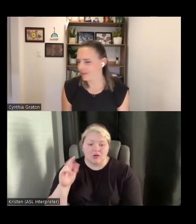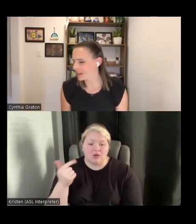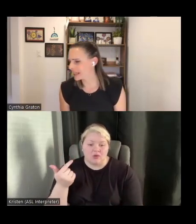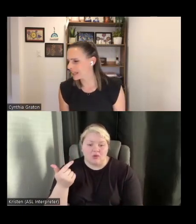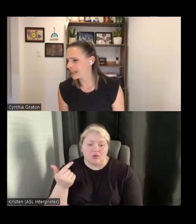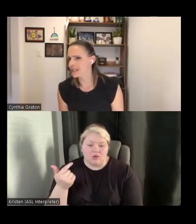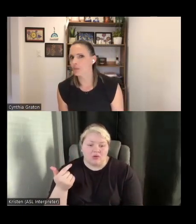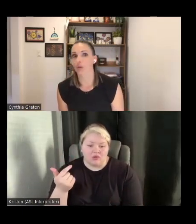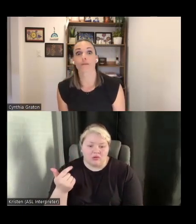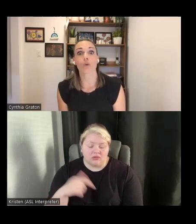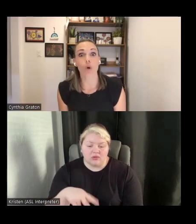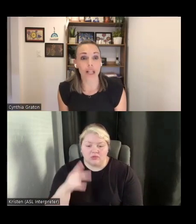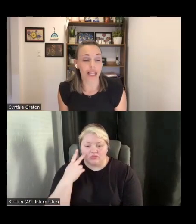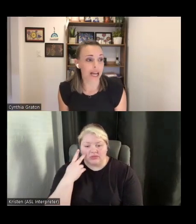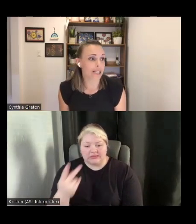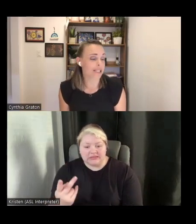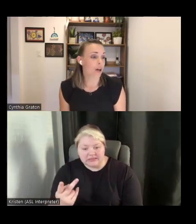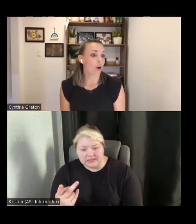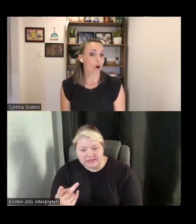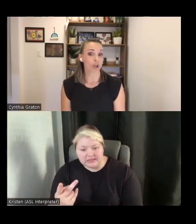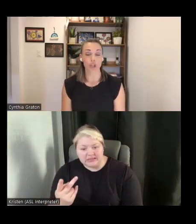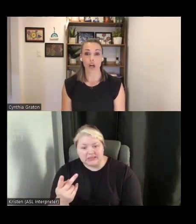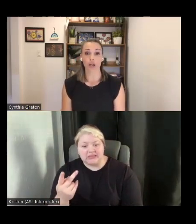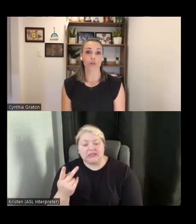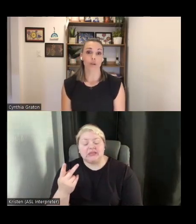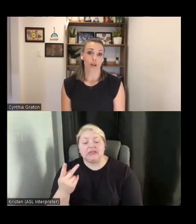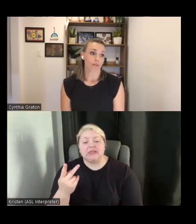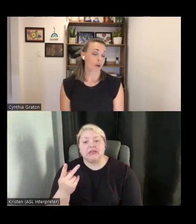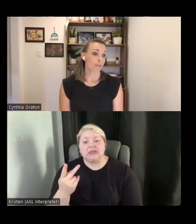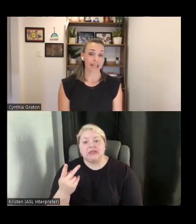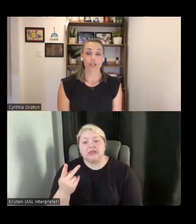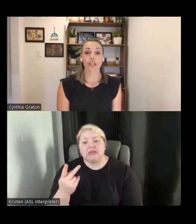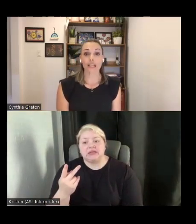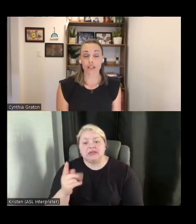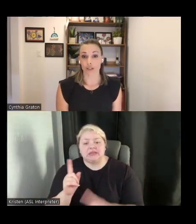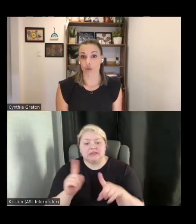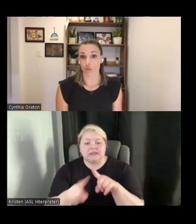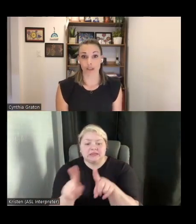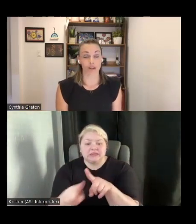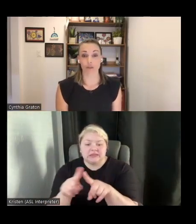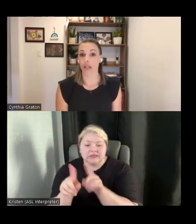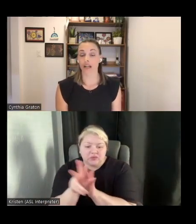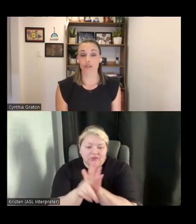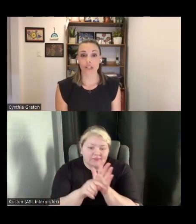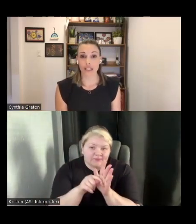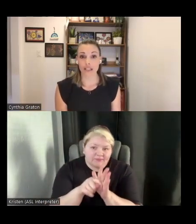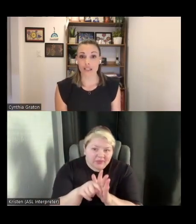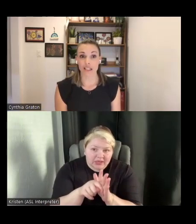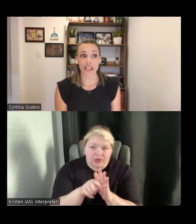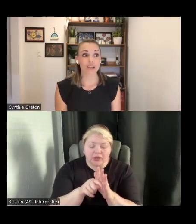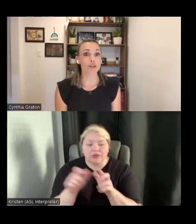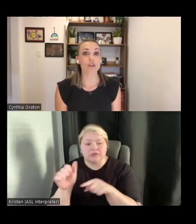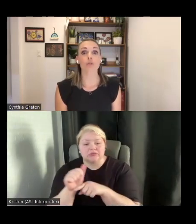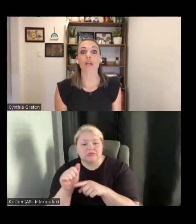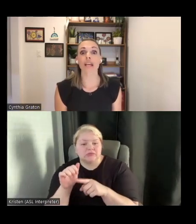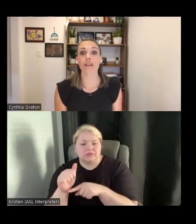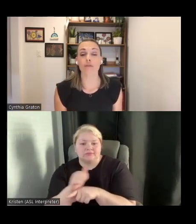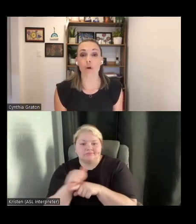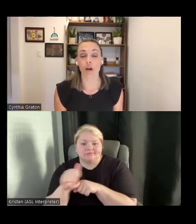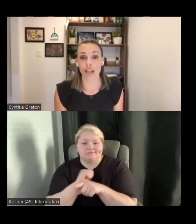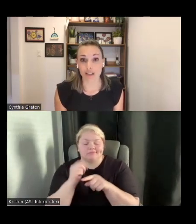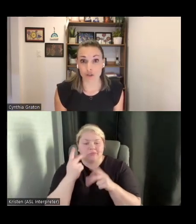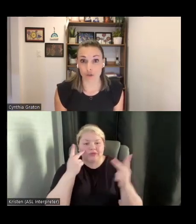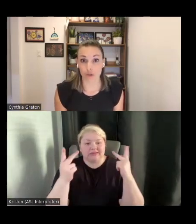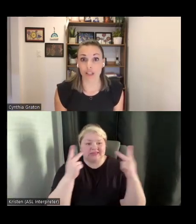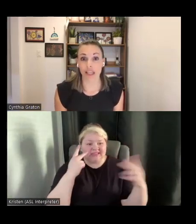with different kids, with a full class, or done from educators with different kind of kids, even 3 and